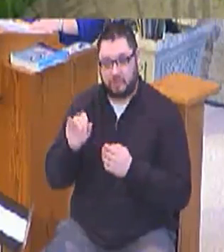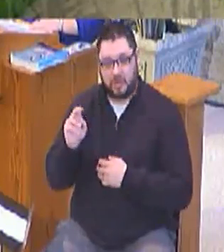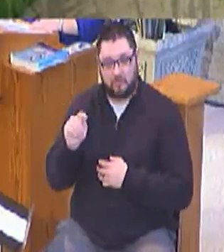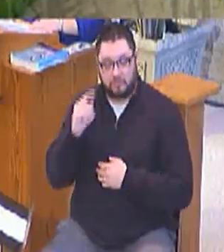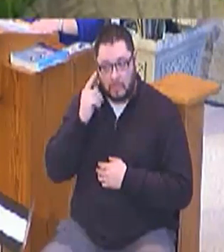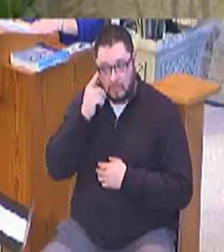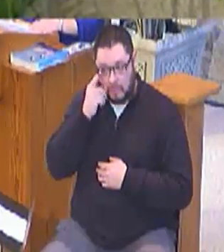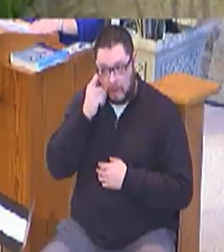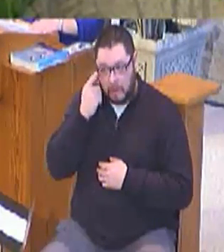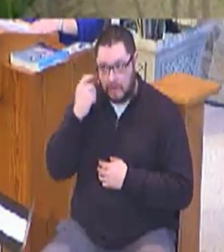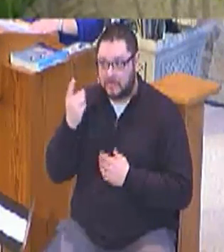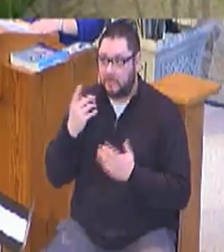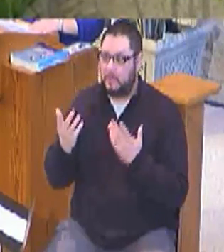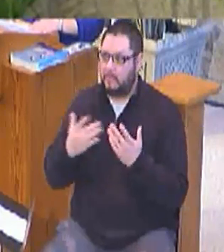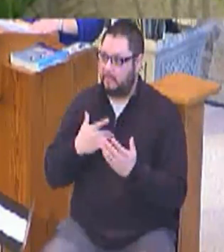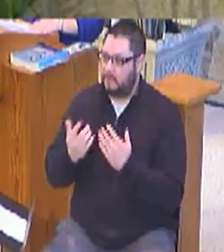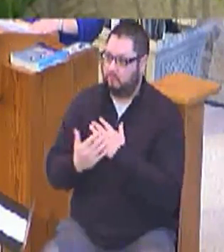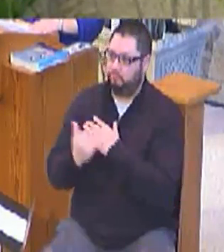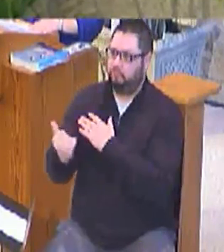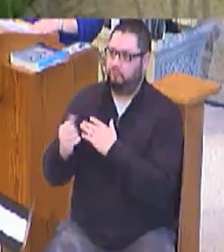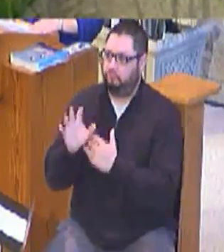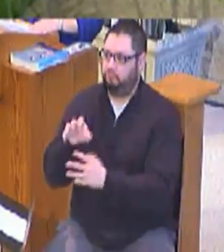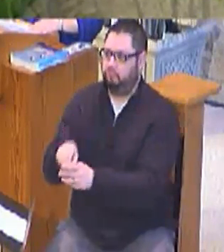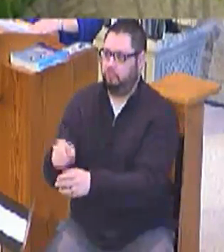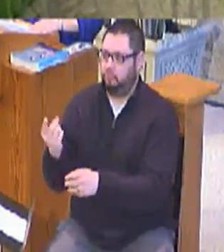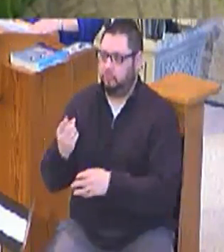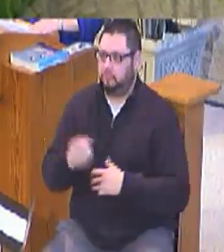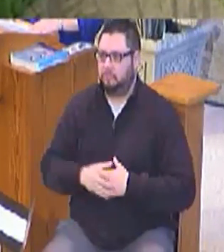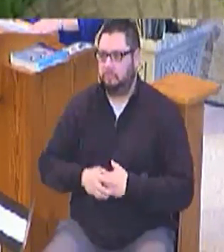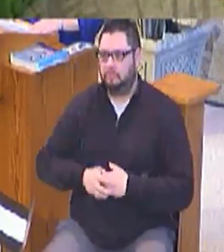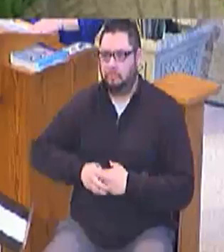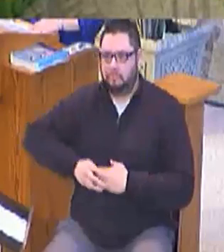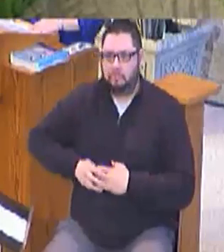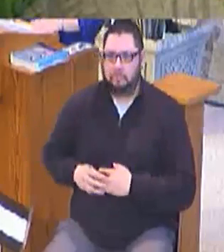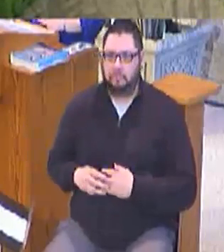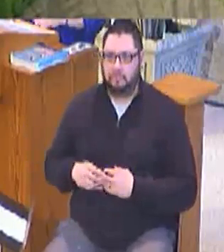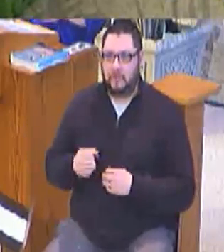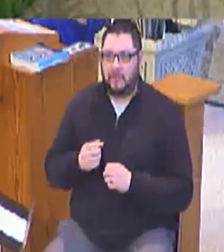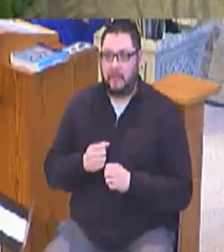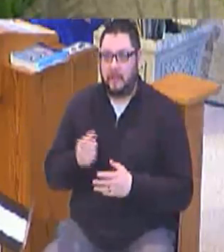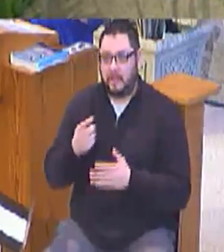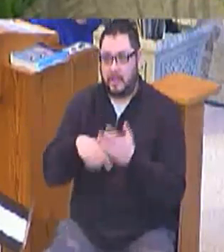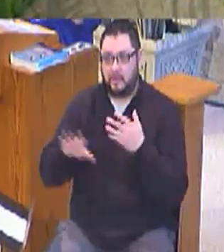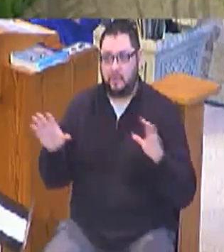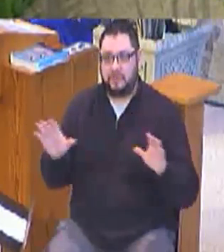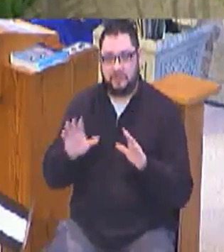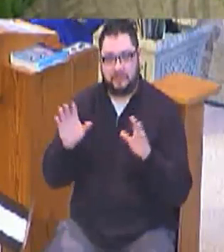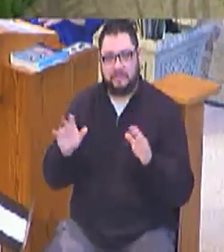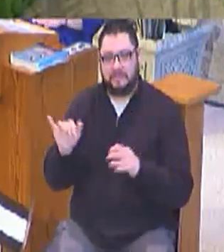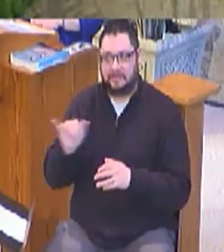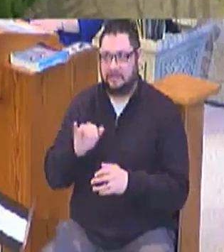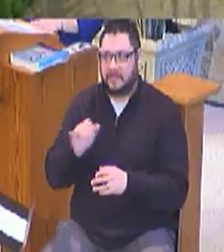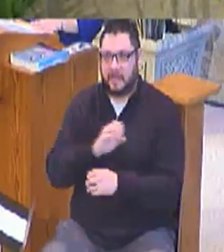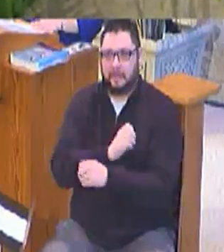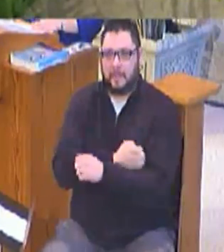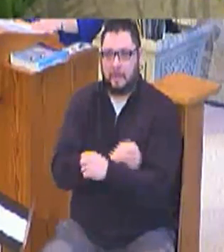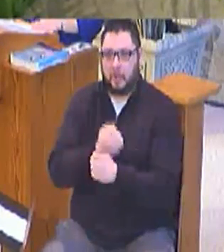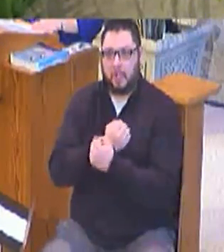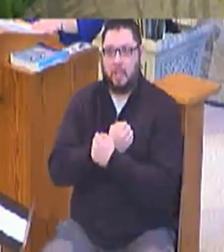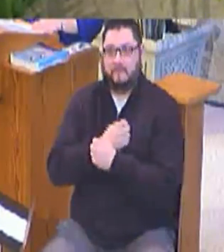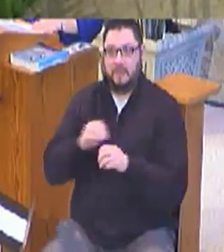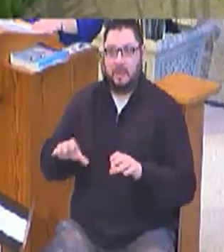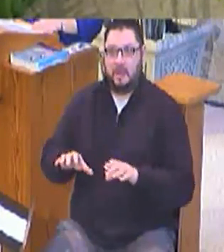what might be calling you to get involved. And then next Sunday, as part of that same energy of love and